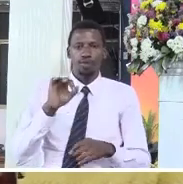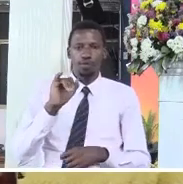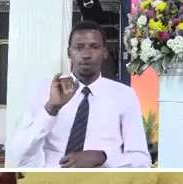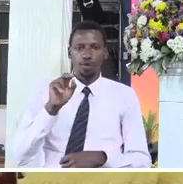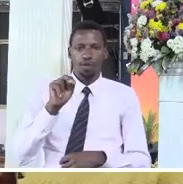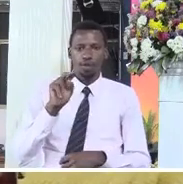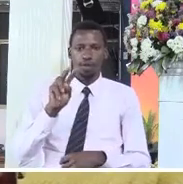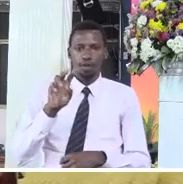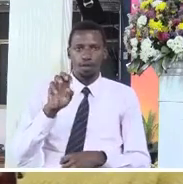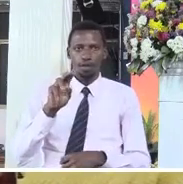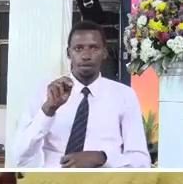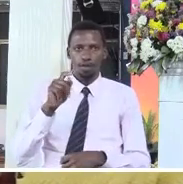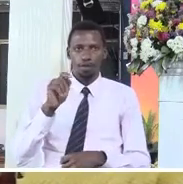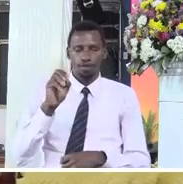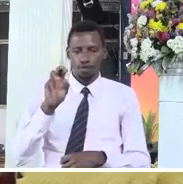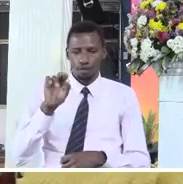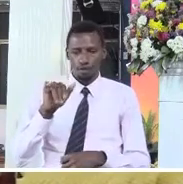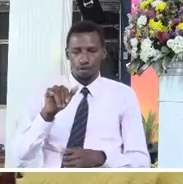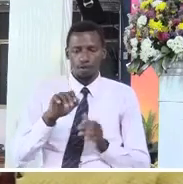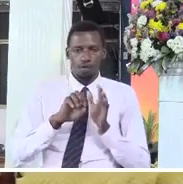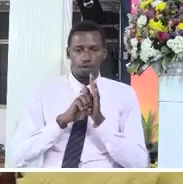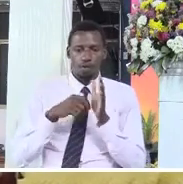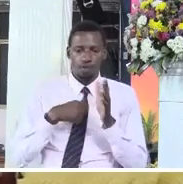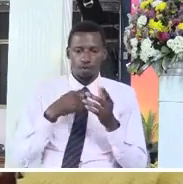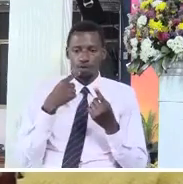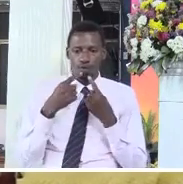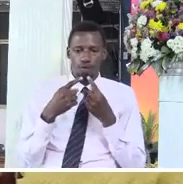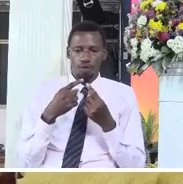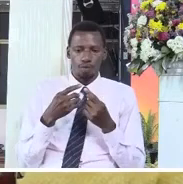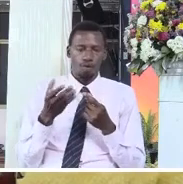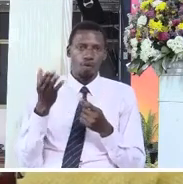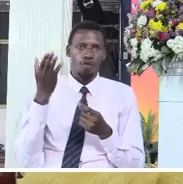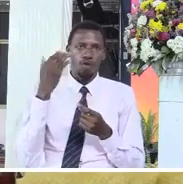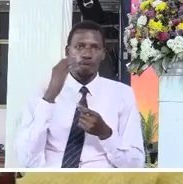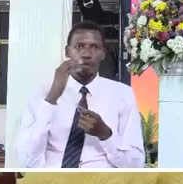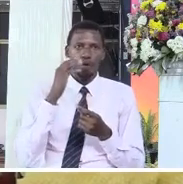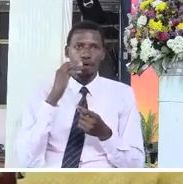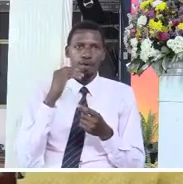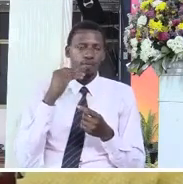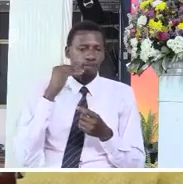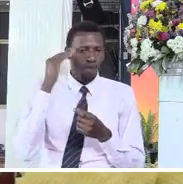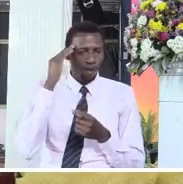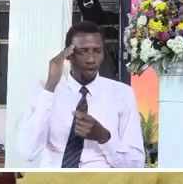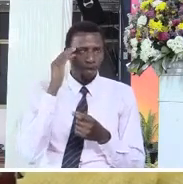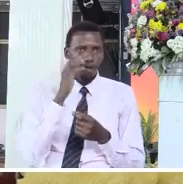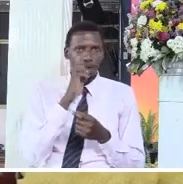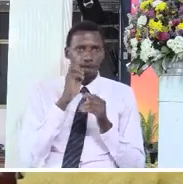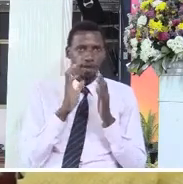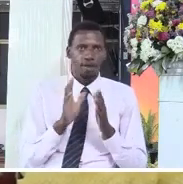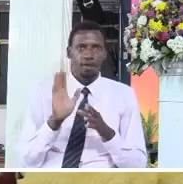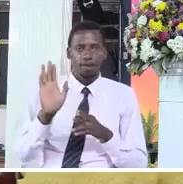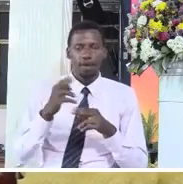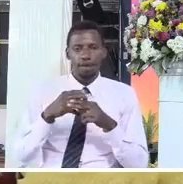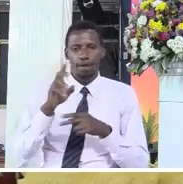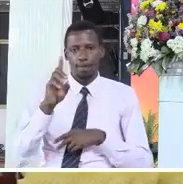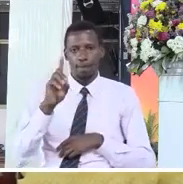I was talking to one our former head elder, Elder David Coero, was telling me that